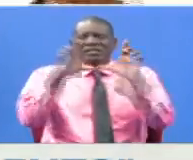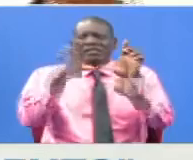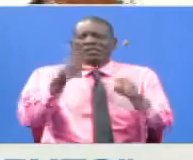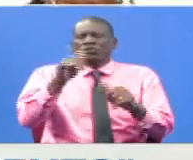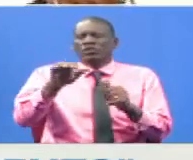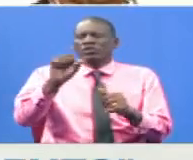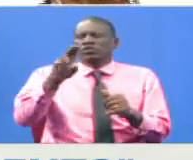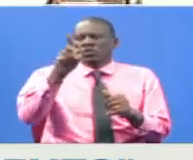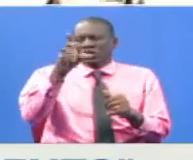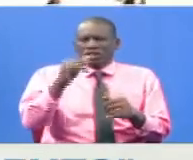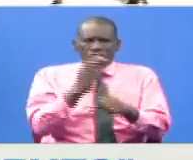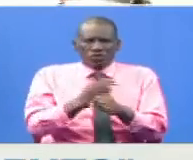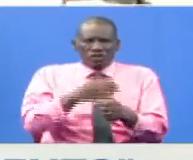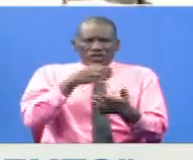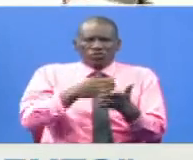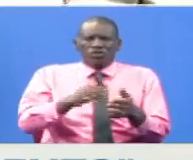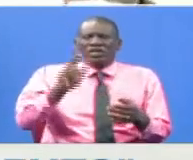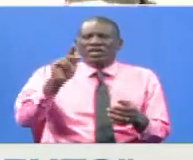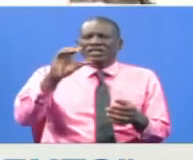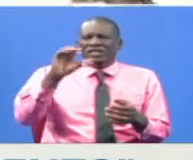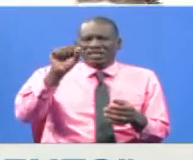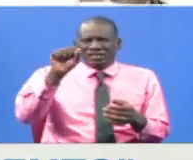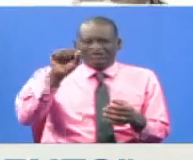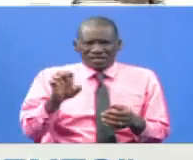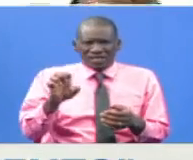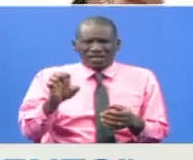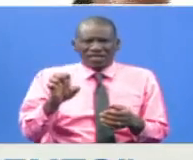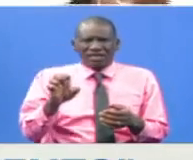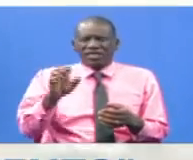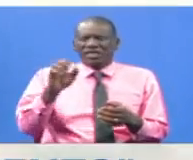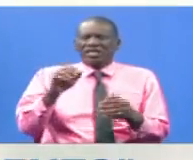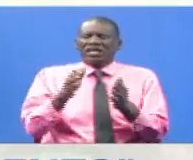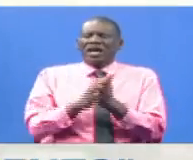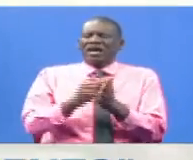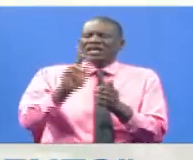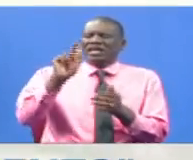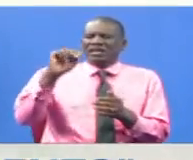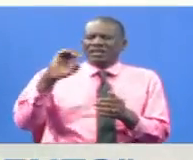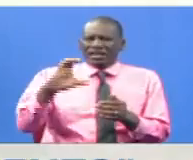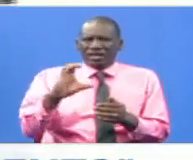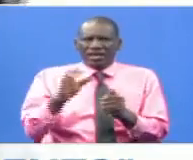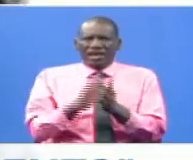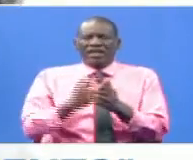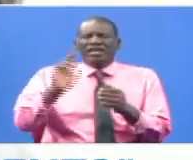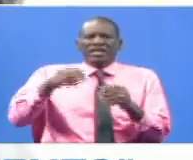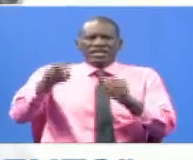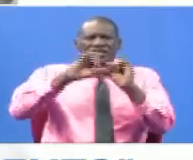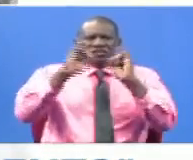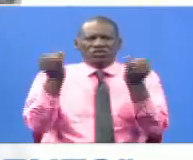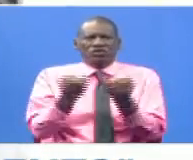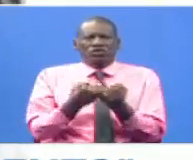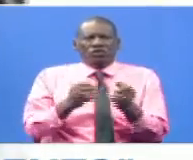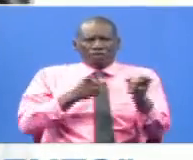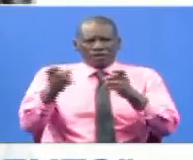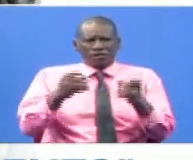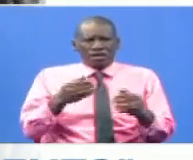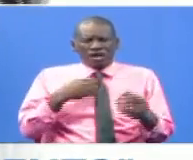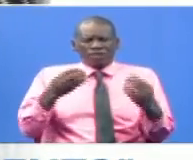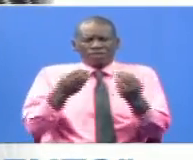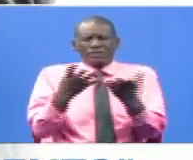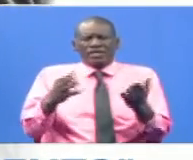forged include the Kenya National Examinations Council and Kenya Institute of Management. He faces several criminal